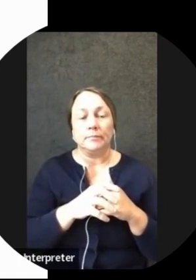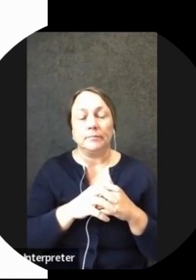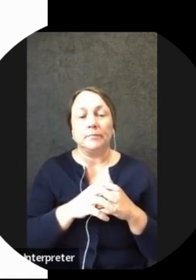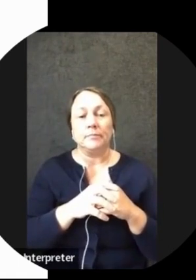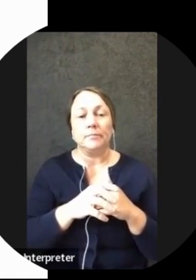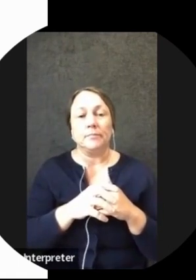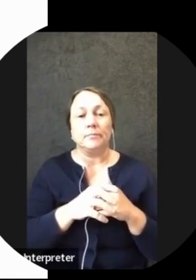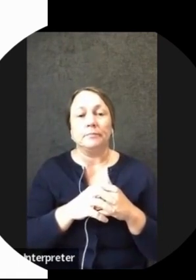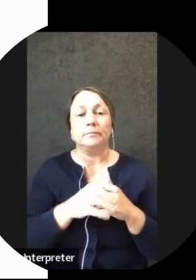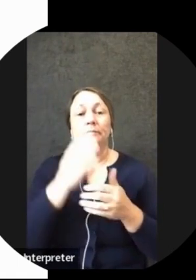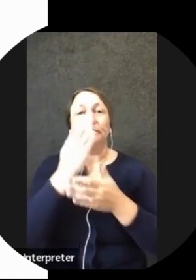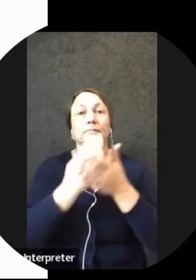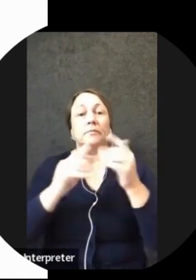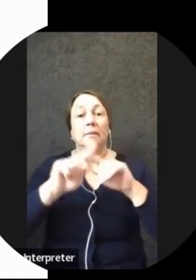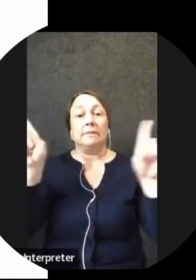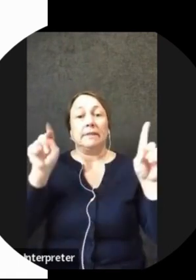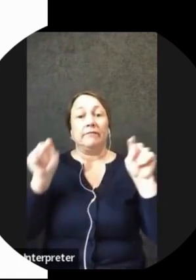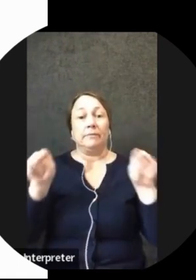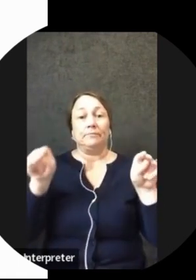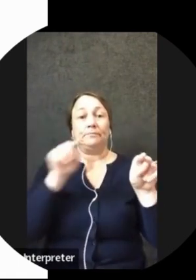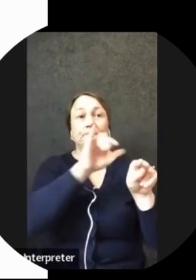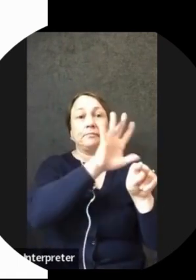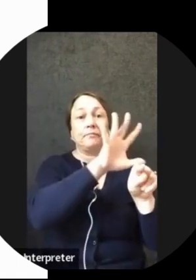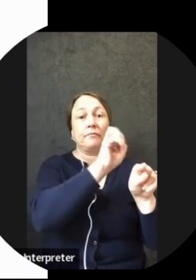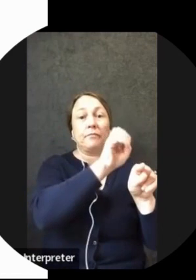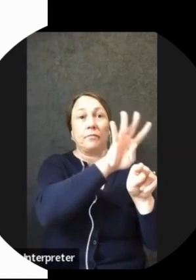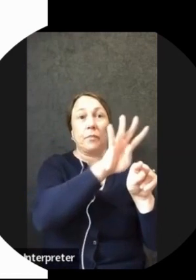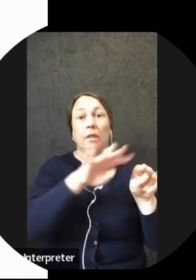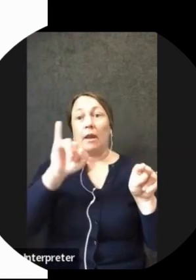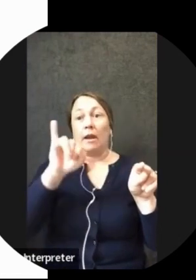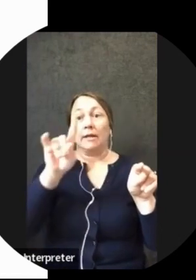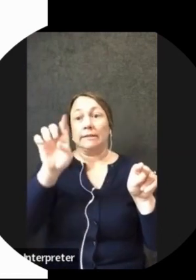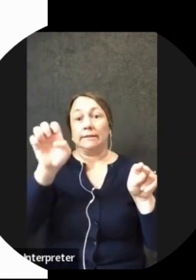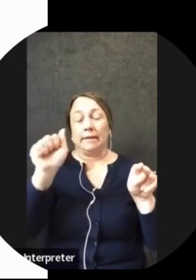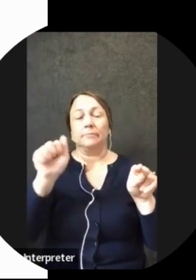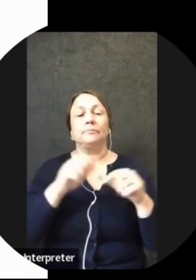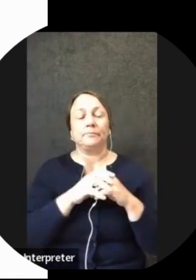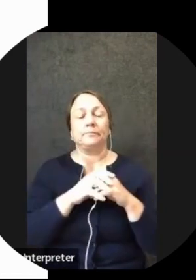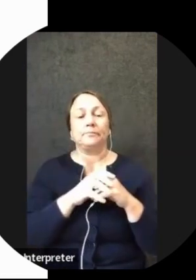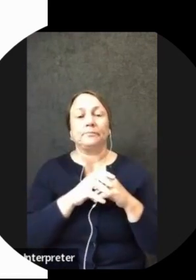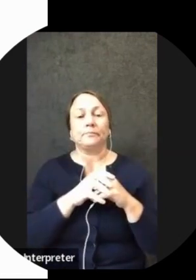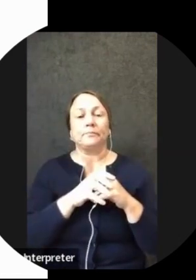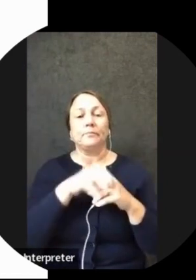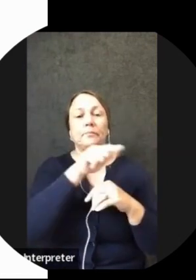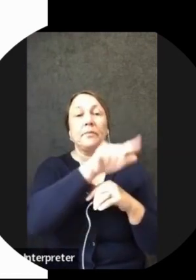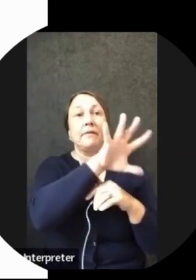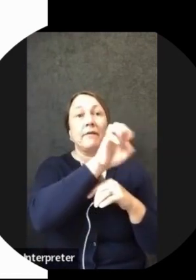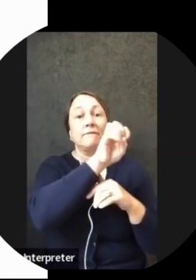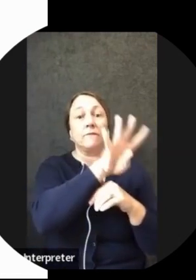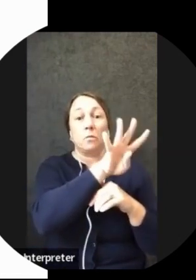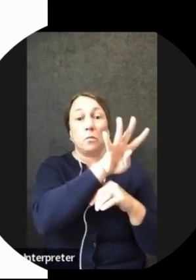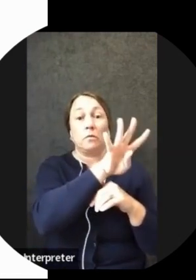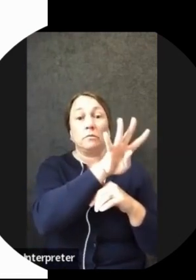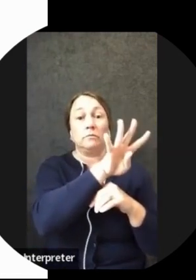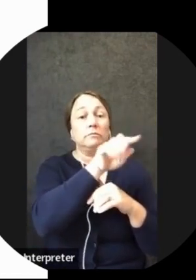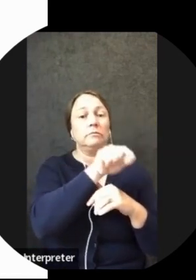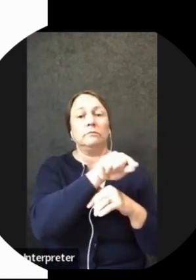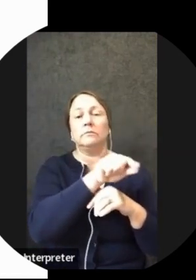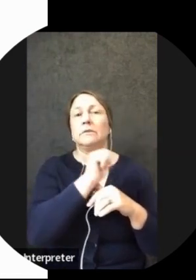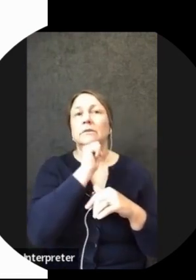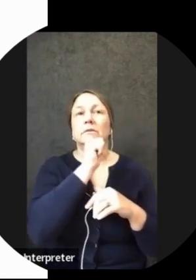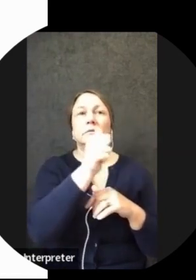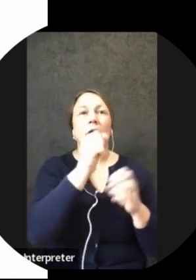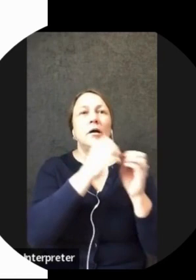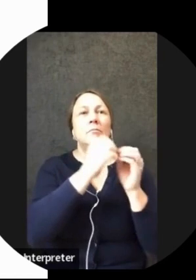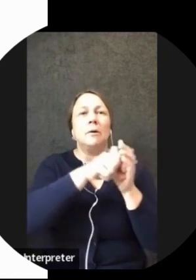Some differences between Section 504 and the IDEA include Section 504 is not as